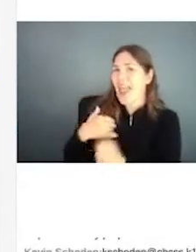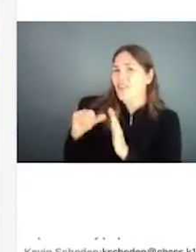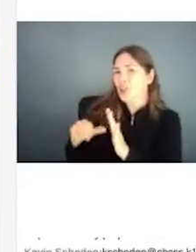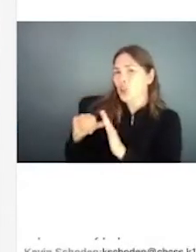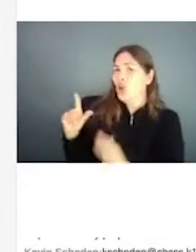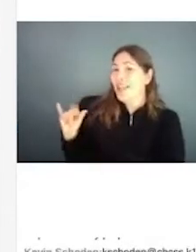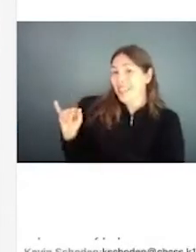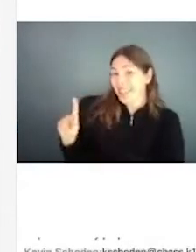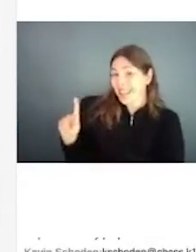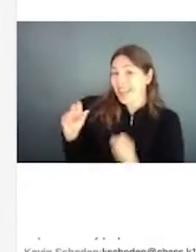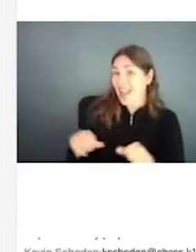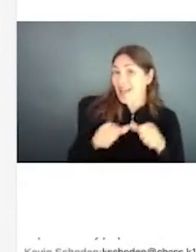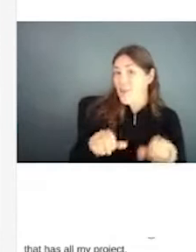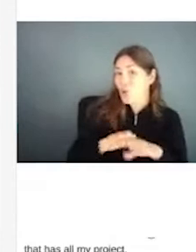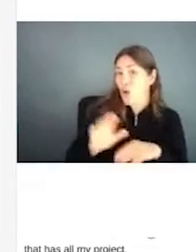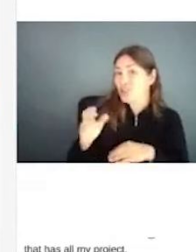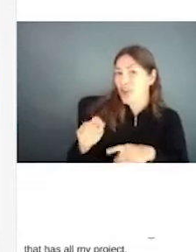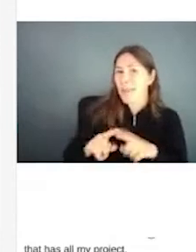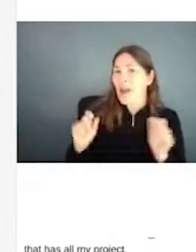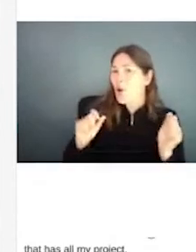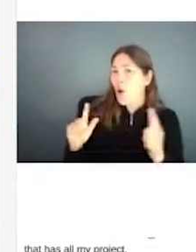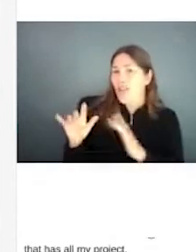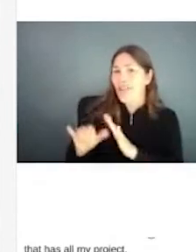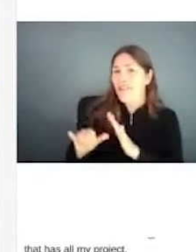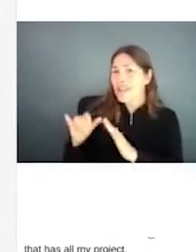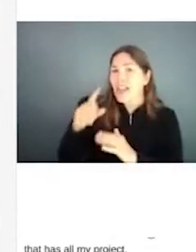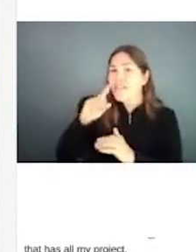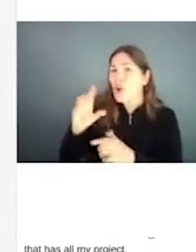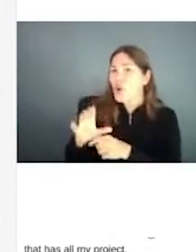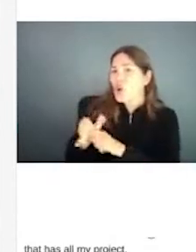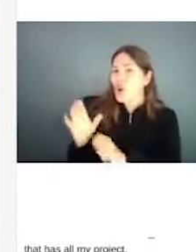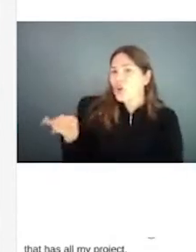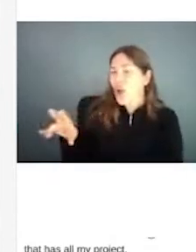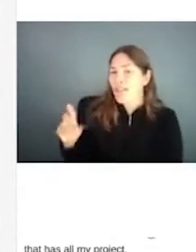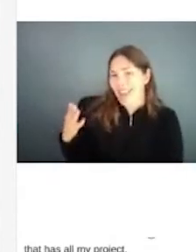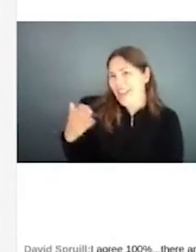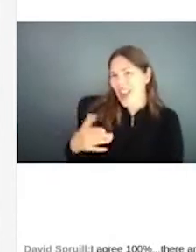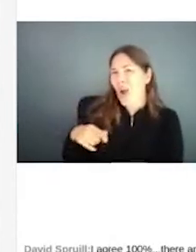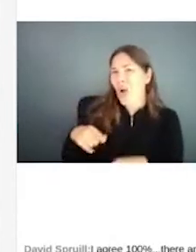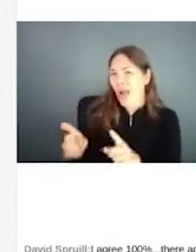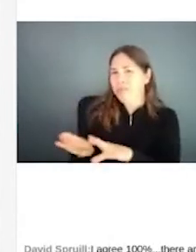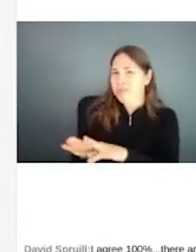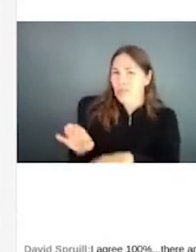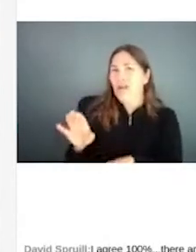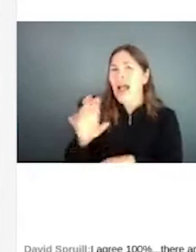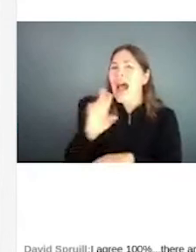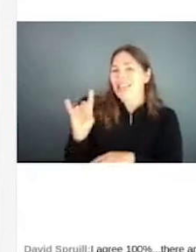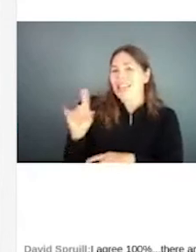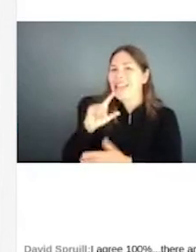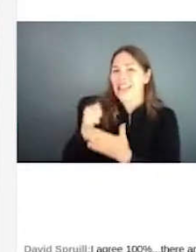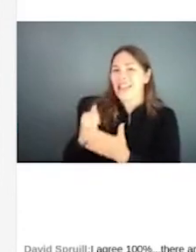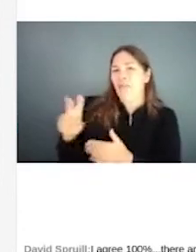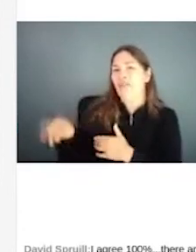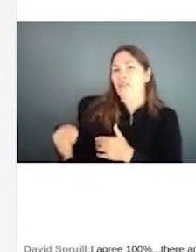the chat that all of my videos that I did for COVID are on there. And it's like, I did it to flip the classroom kind